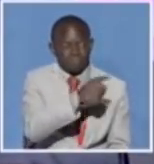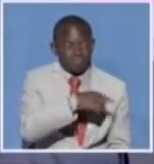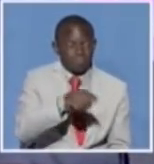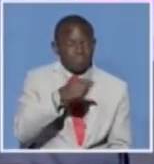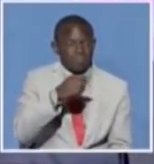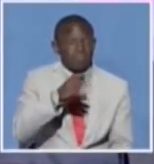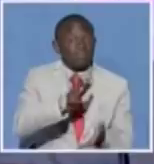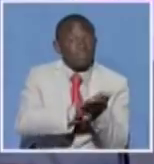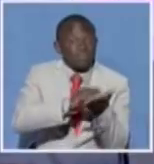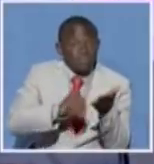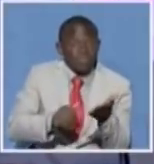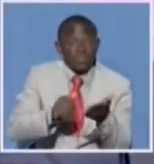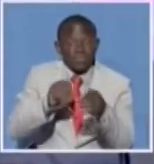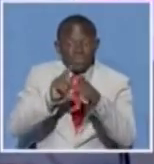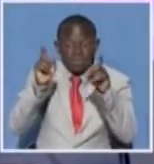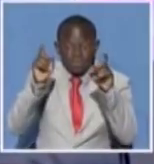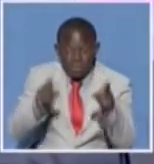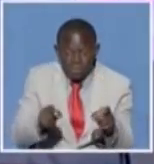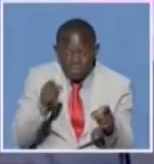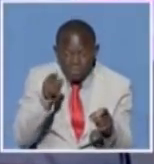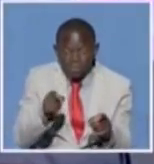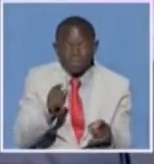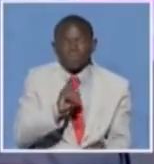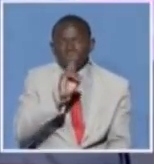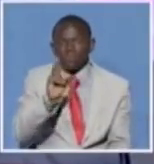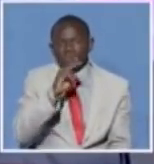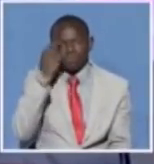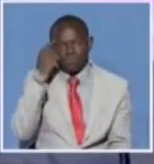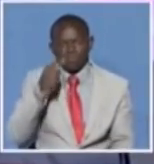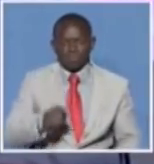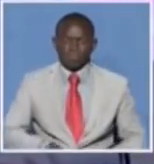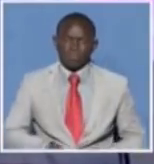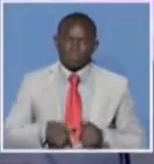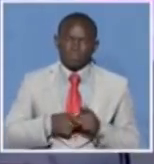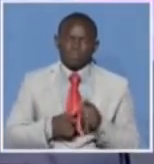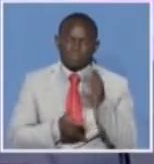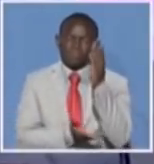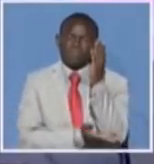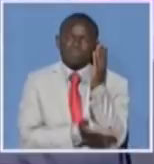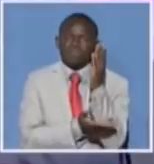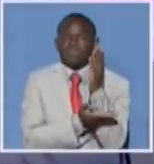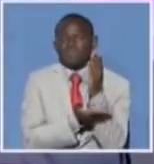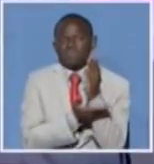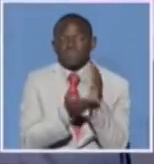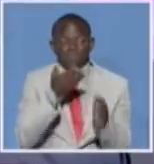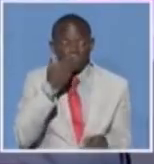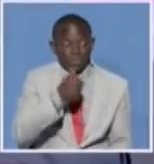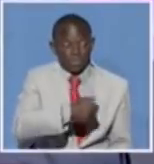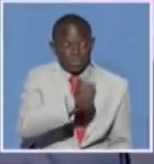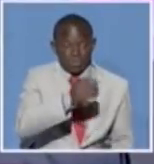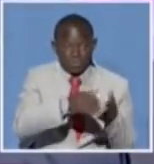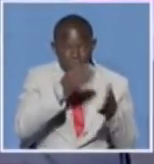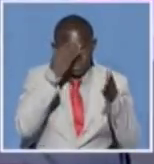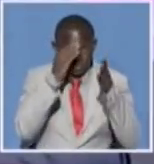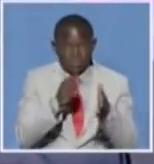those documents are used for such purposes, the learners and the citizens should acquire them appropriately